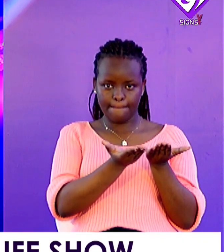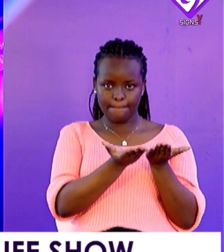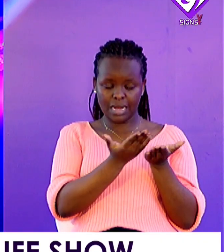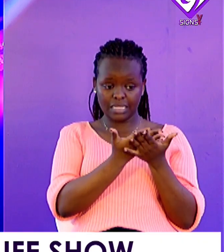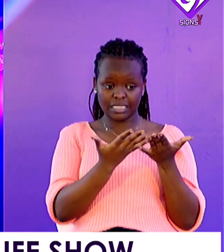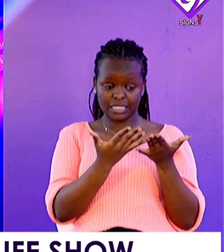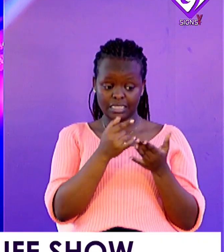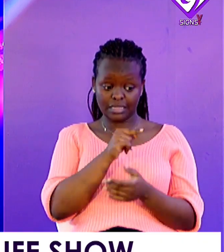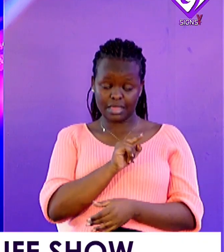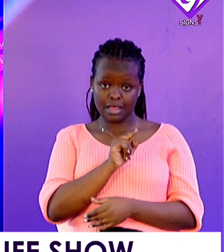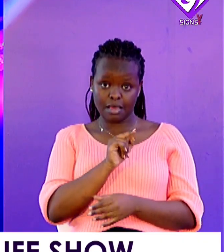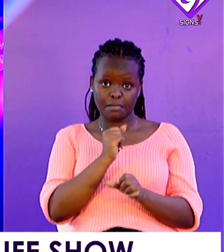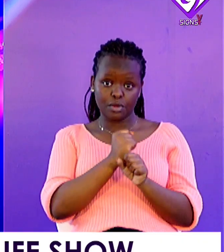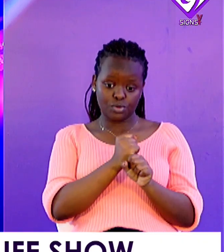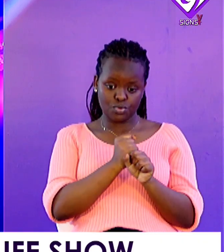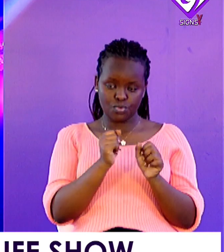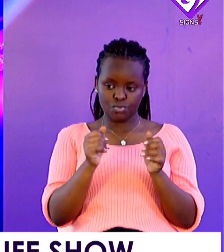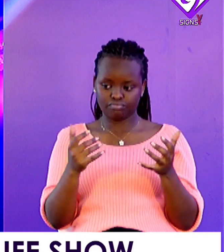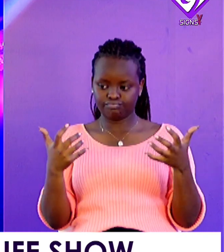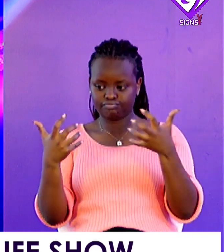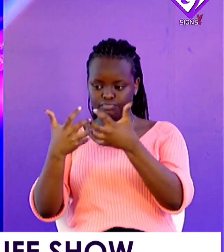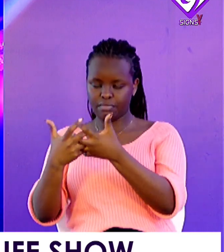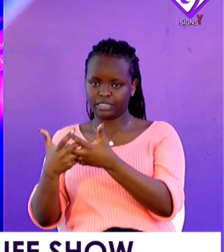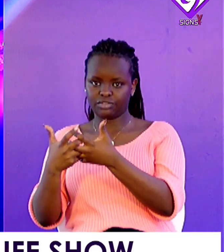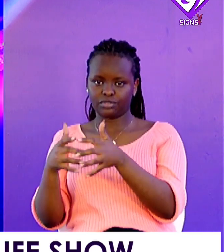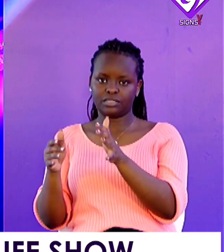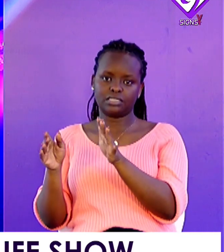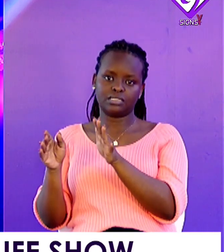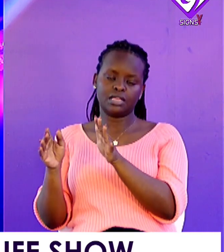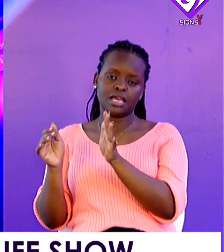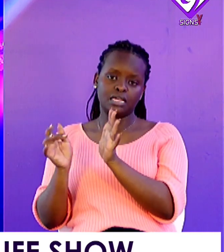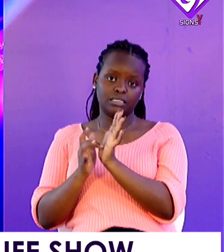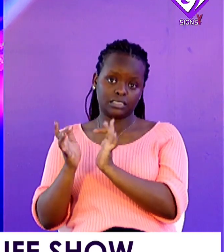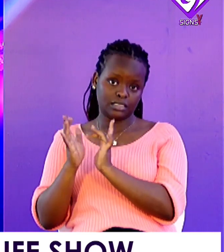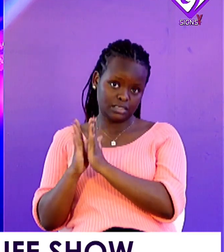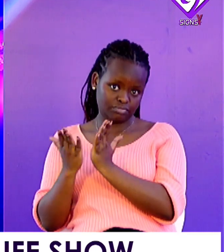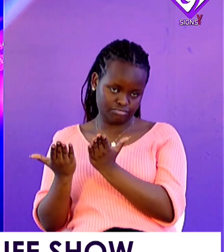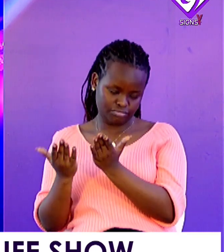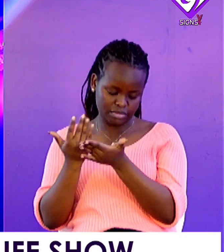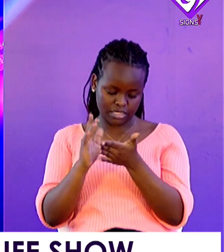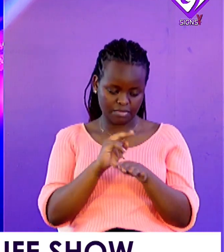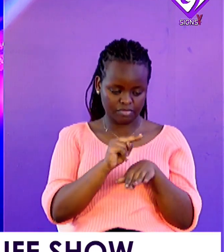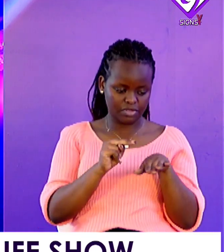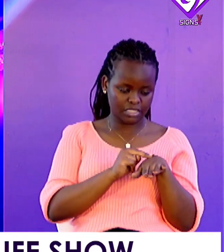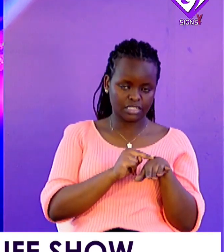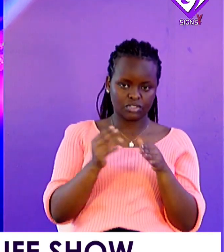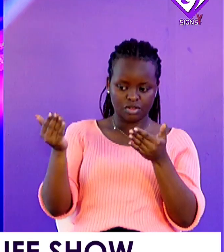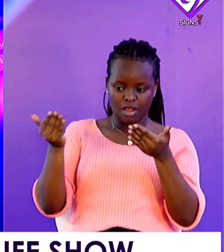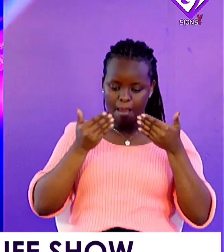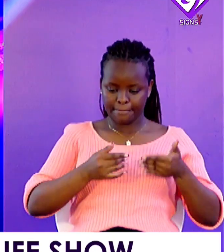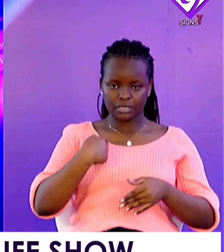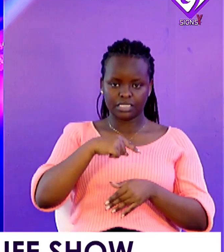things they did with the Bible, or some of the people, even some of these nations that brought us faith, they